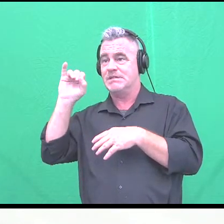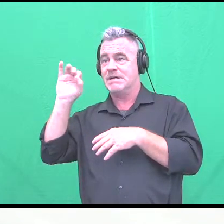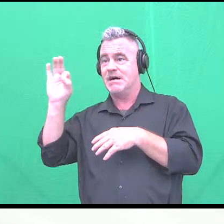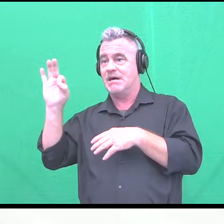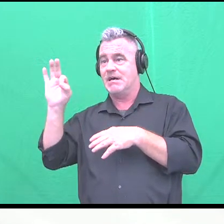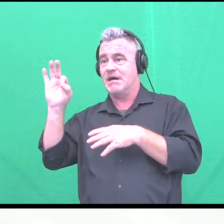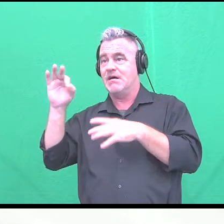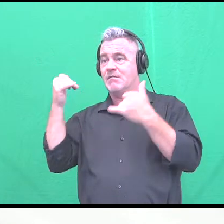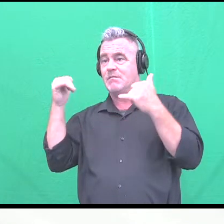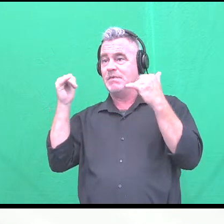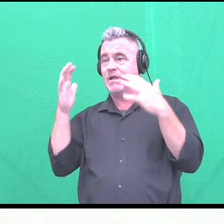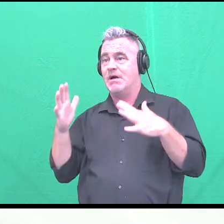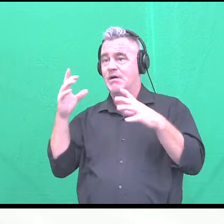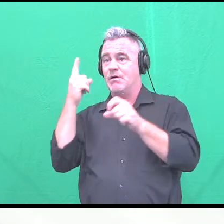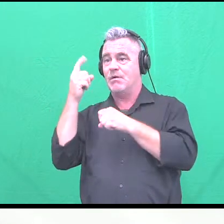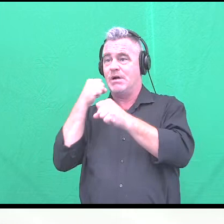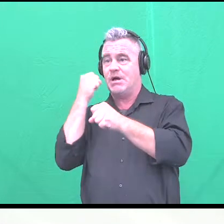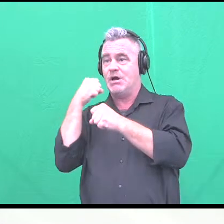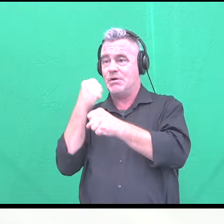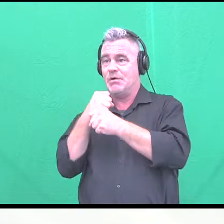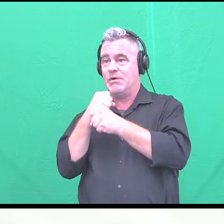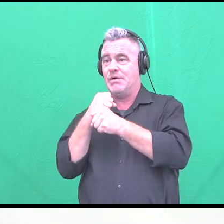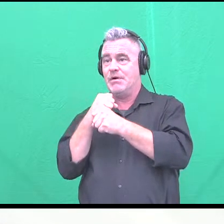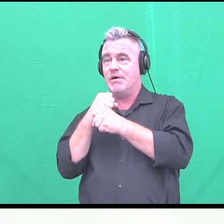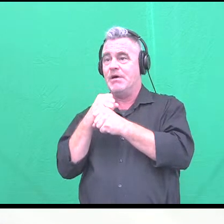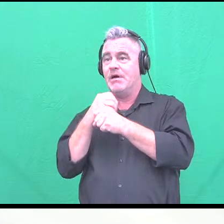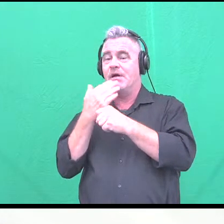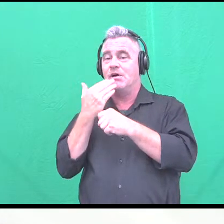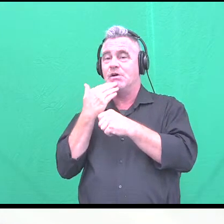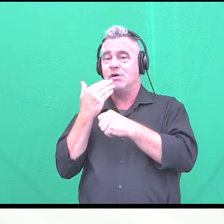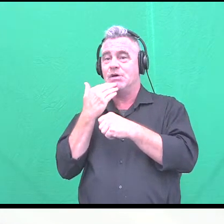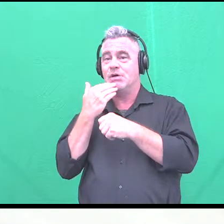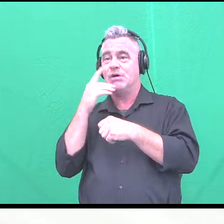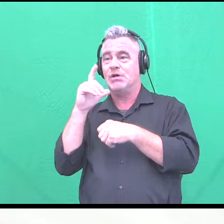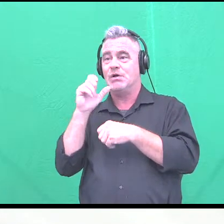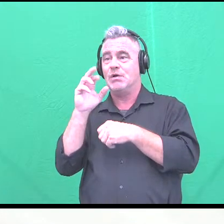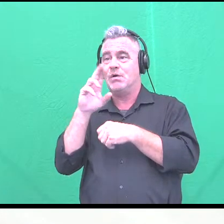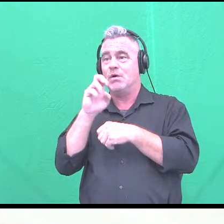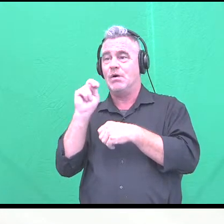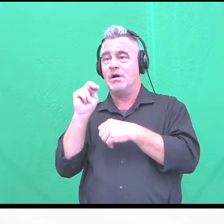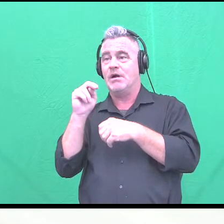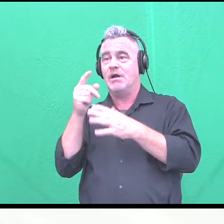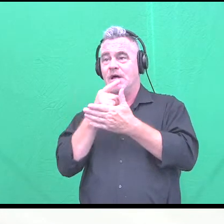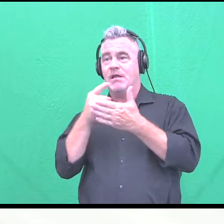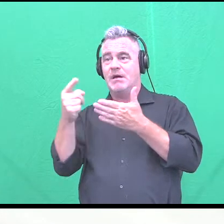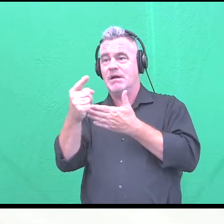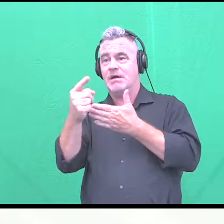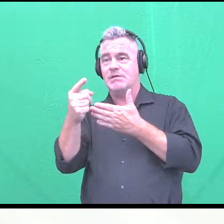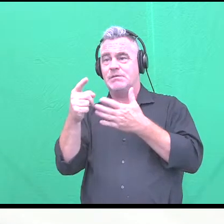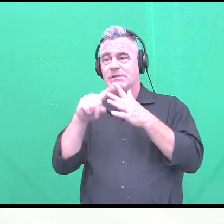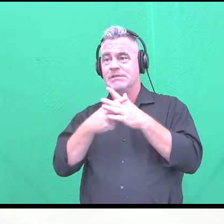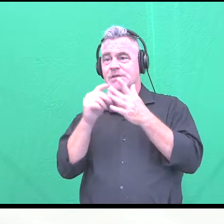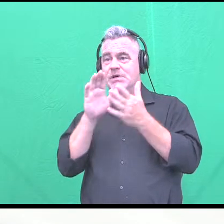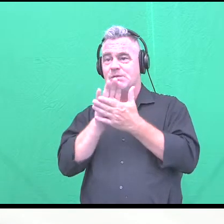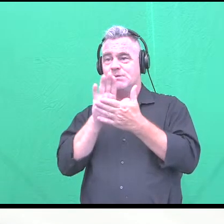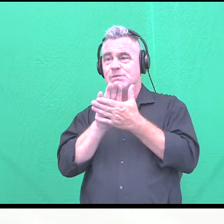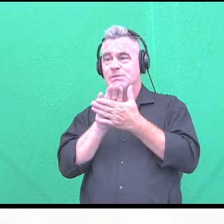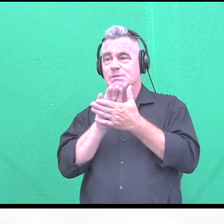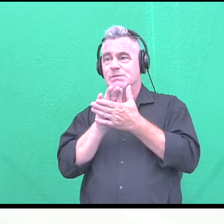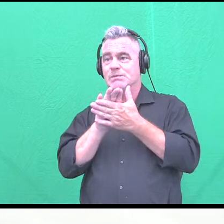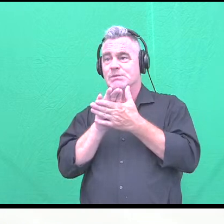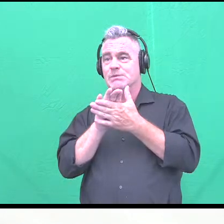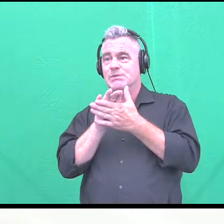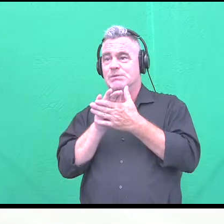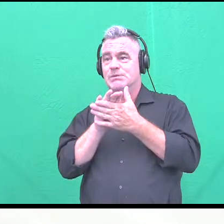of the Year, so very well done on Lauren's behalf. And then next week, I think we're going to start school. So first, I